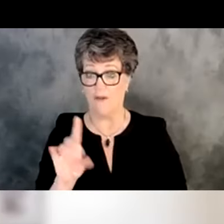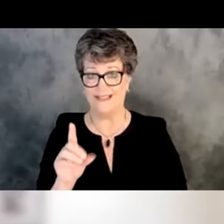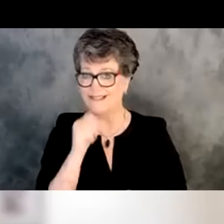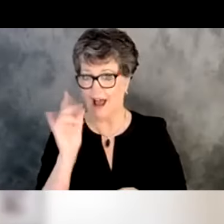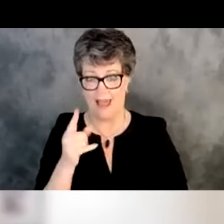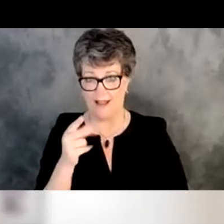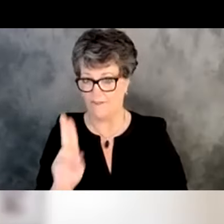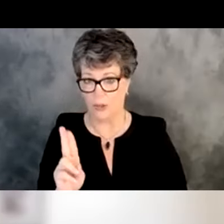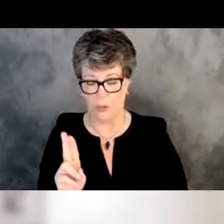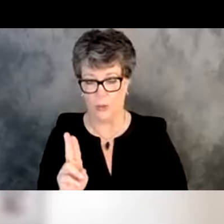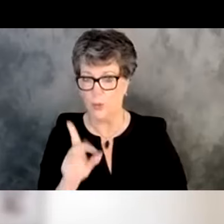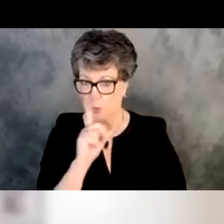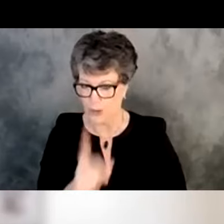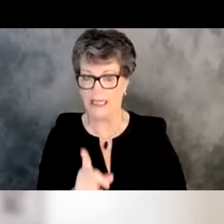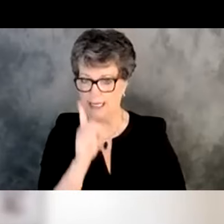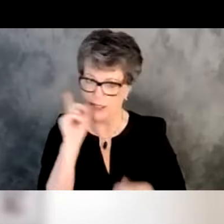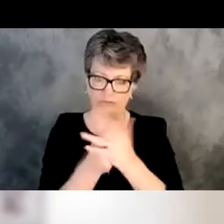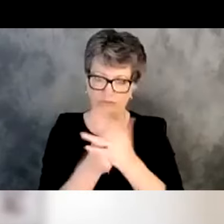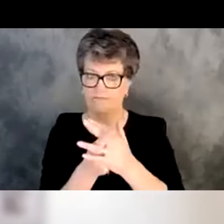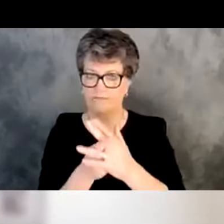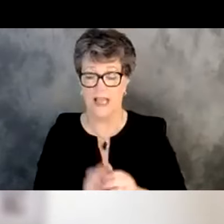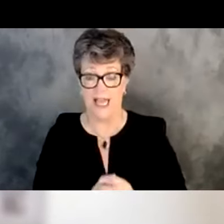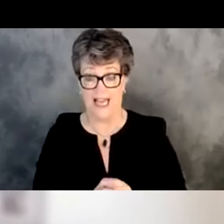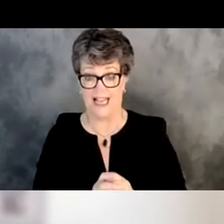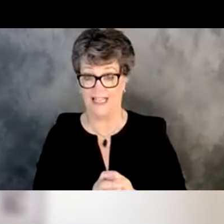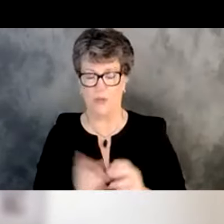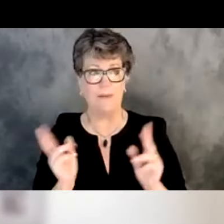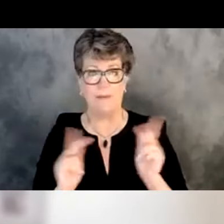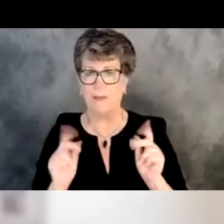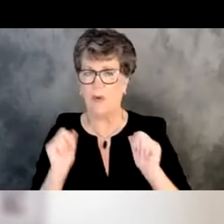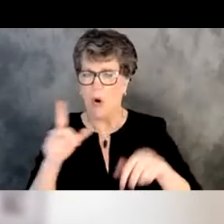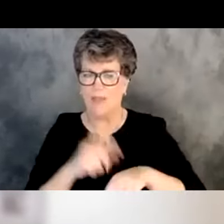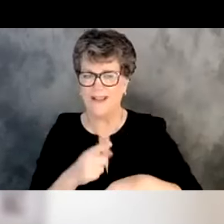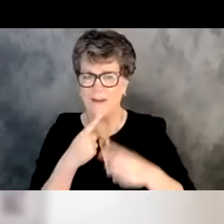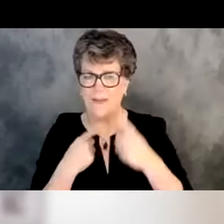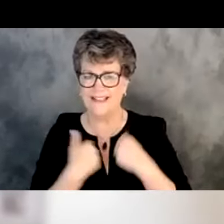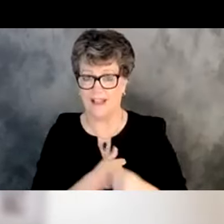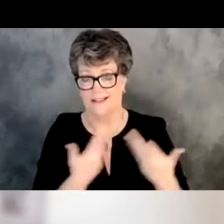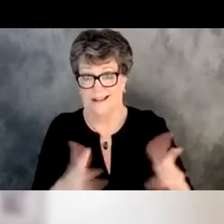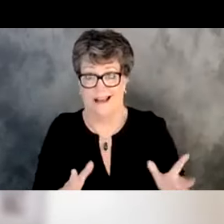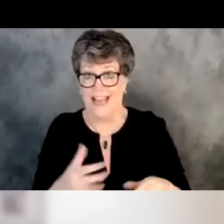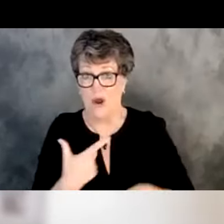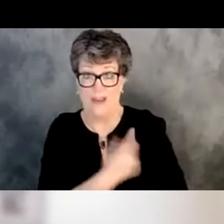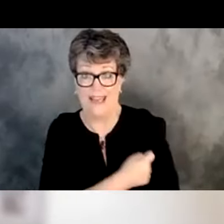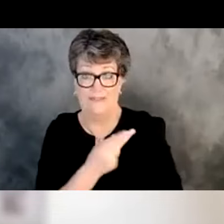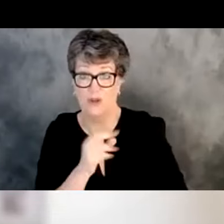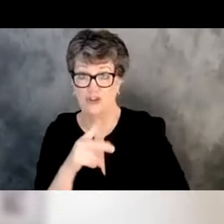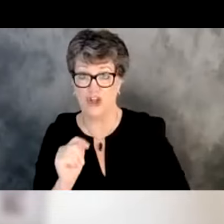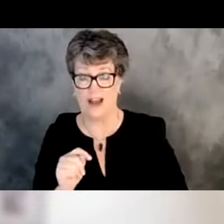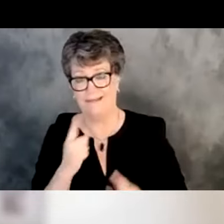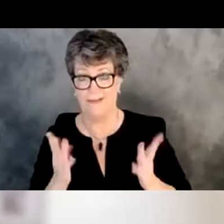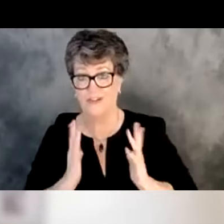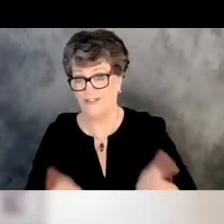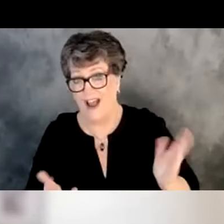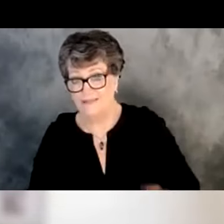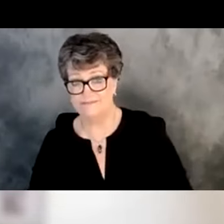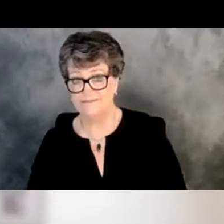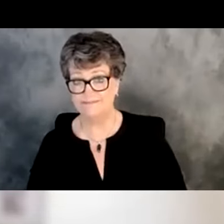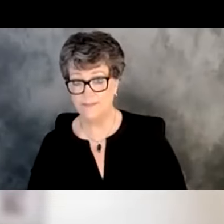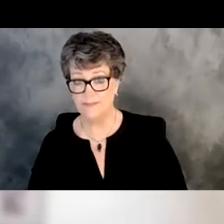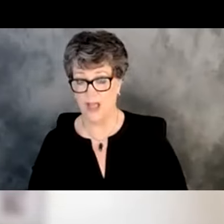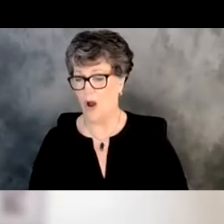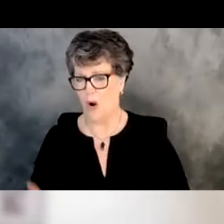that needs to be taken home, because we'll get people all the time who tell us, you know what, I don't get a flu shot and I do just fine. Why